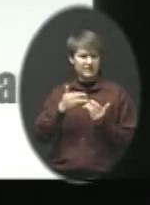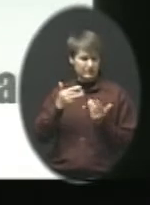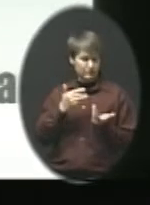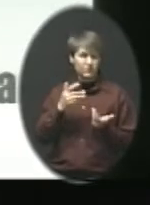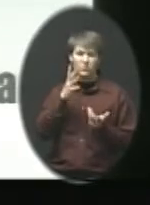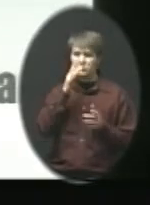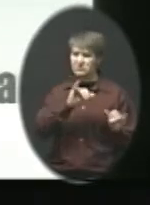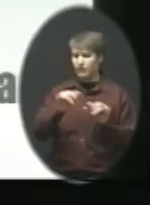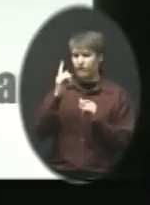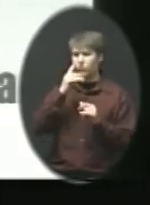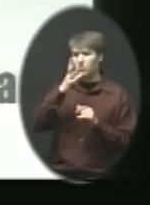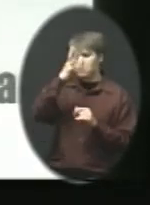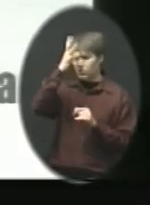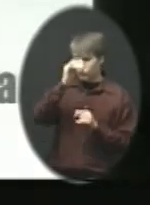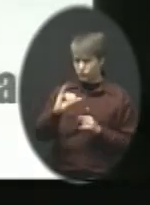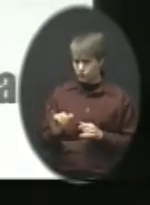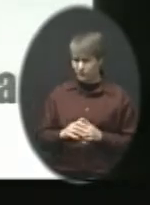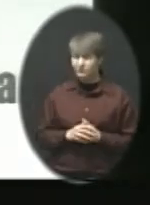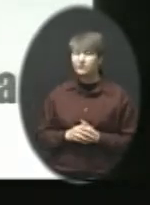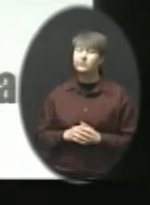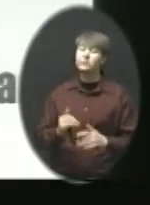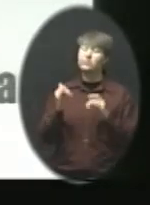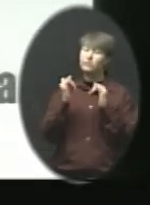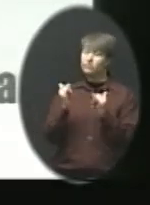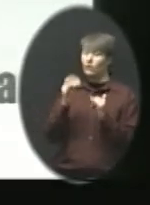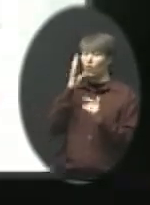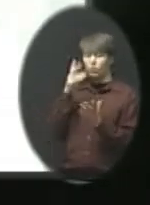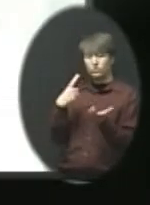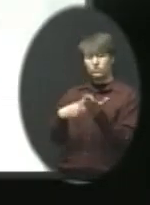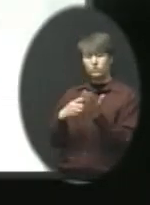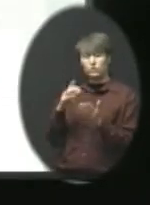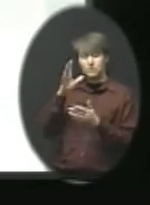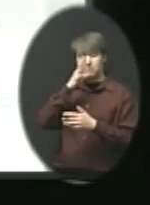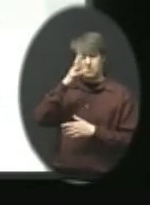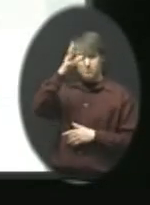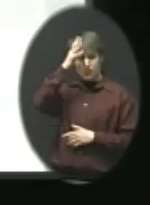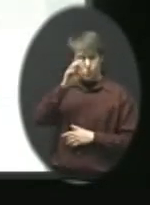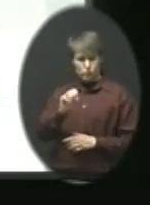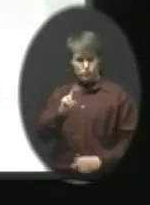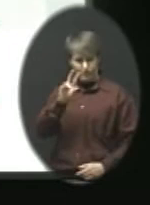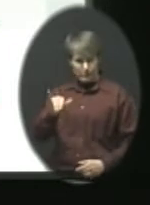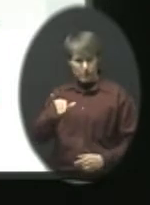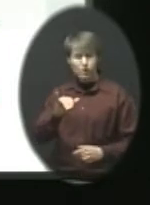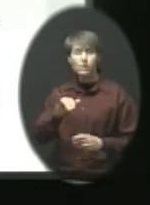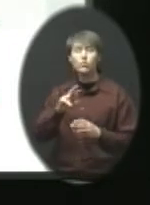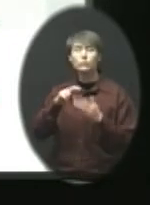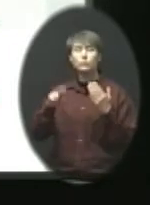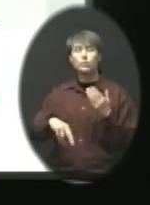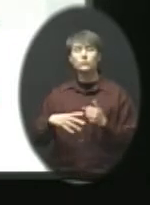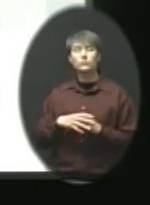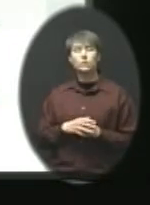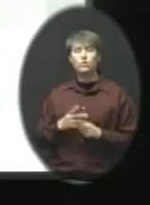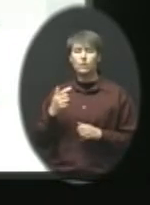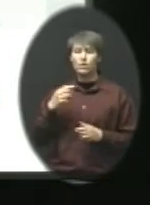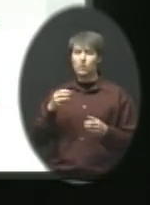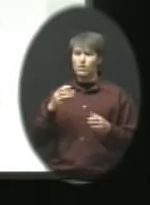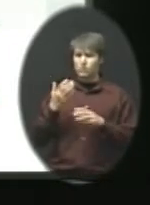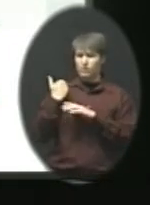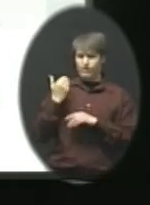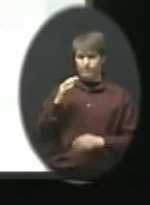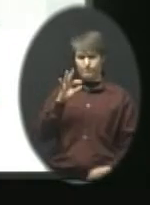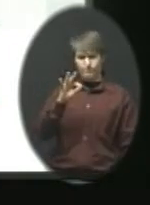doing the same for parents. Let me talk a little bit about the parent survey results. We had an opportunity in